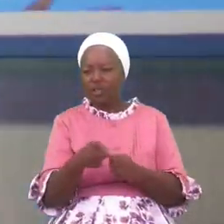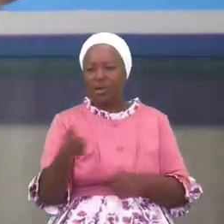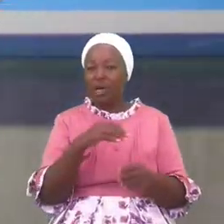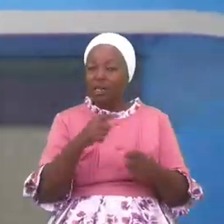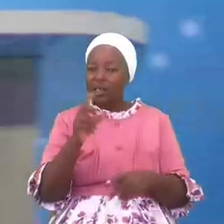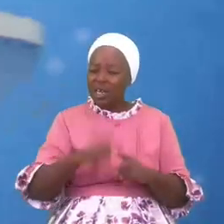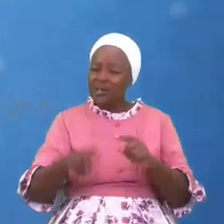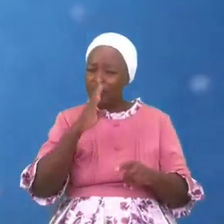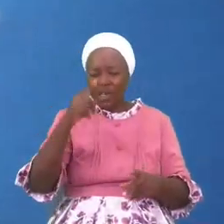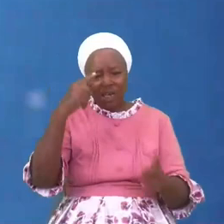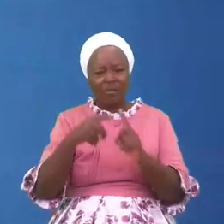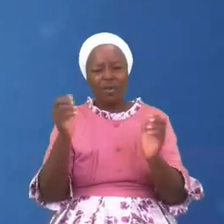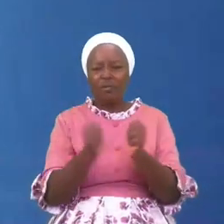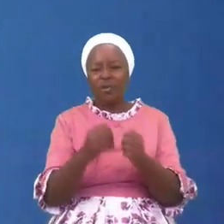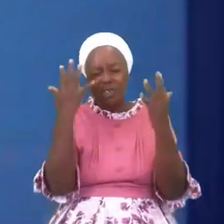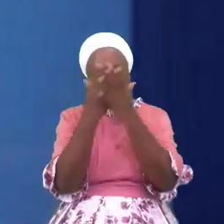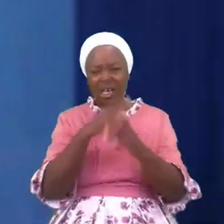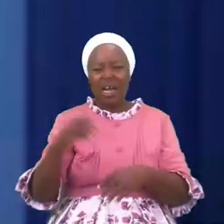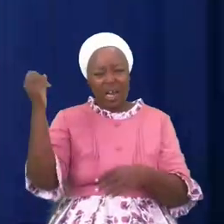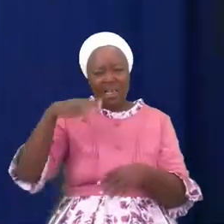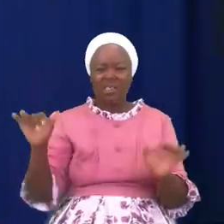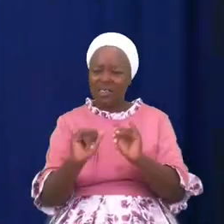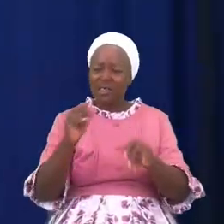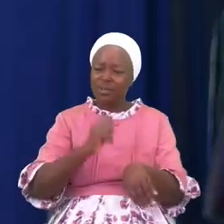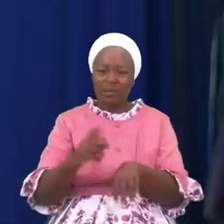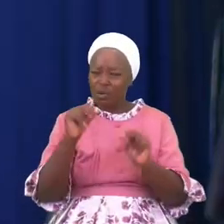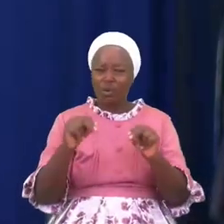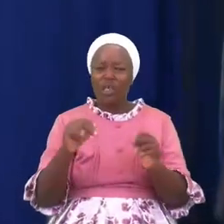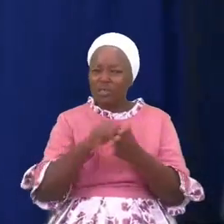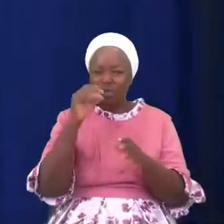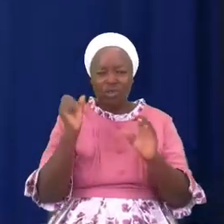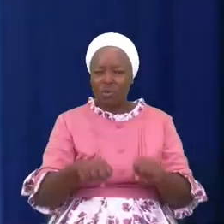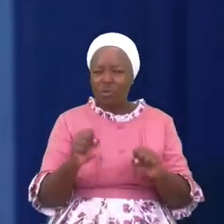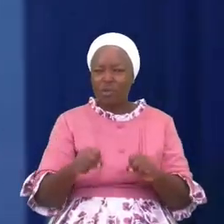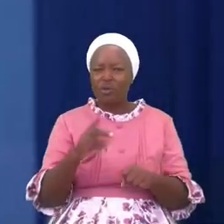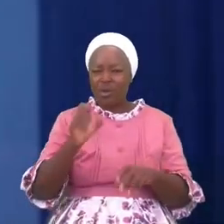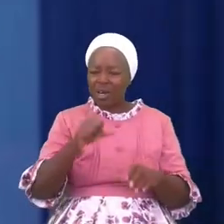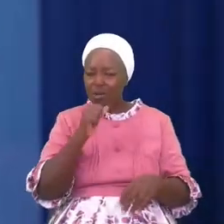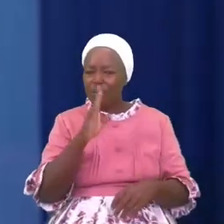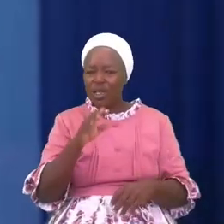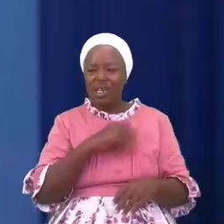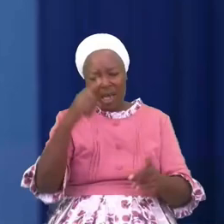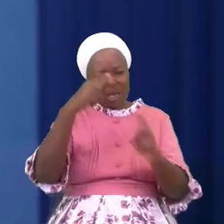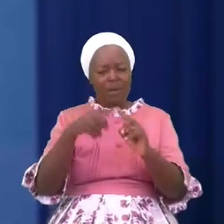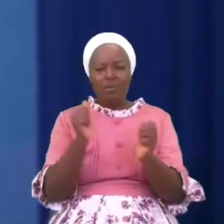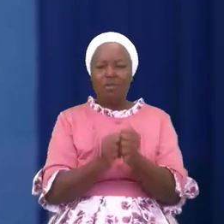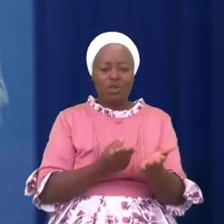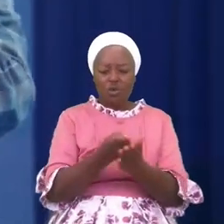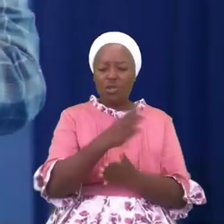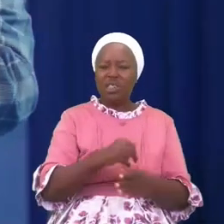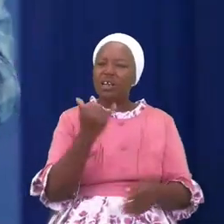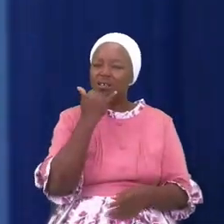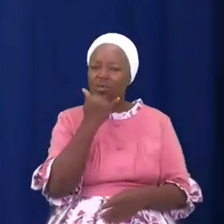in agreement with truth and error at the same time. And because of that, they shall hear, but they shall not